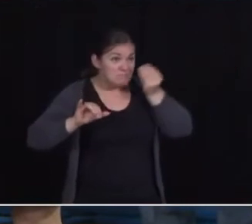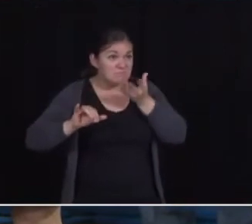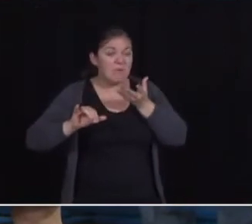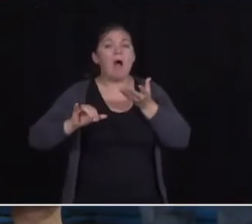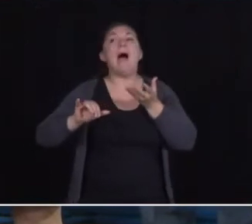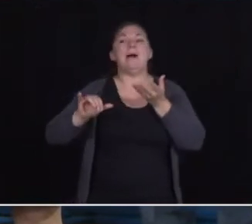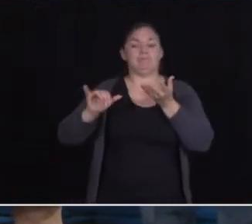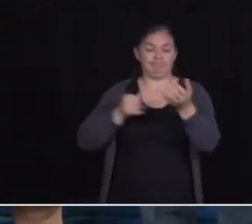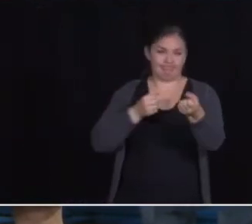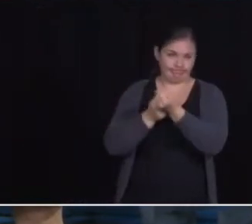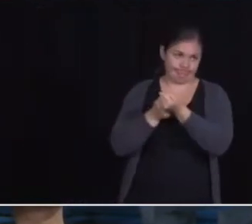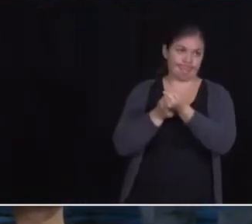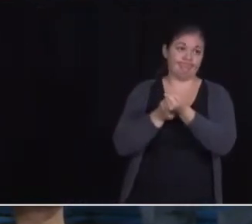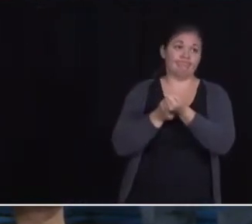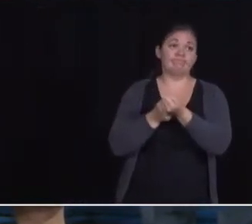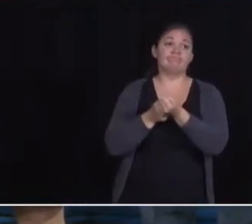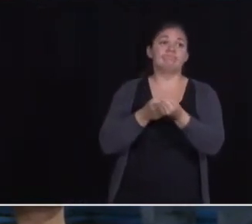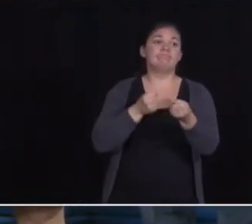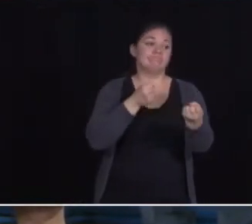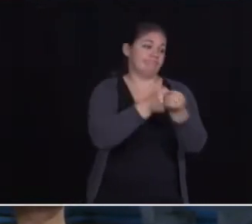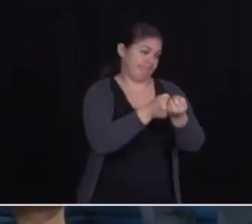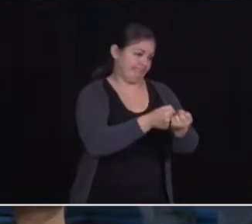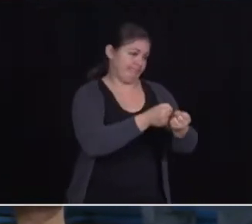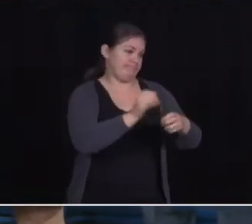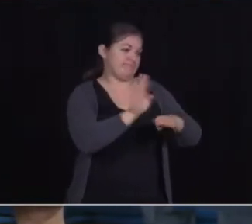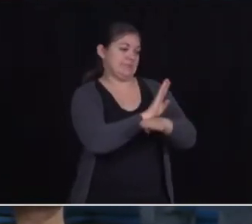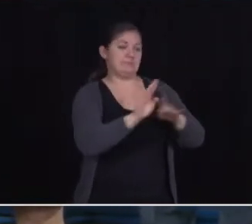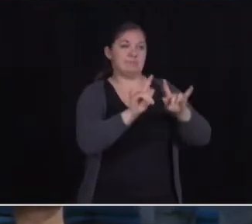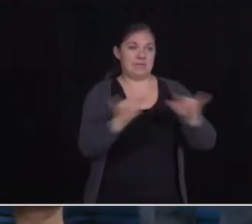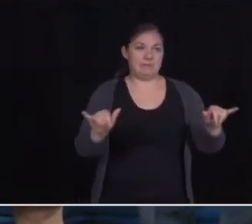them and get them through this. Follow up.